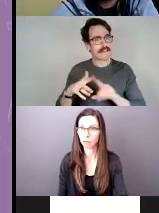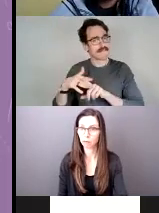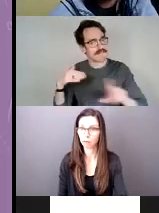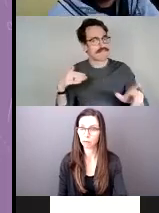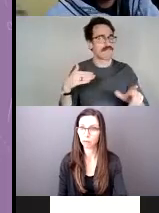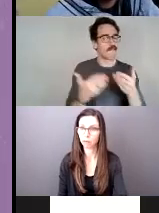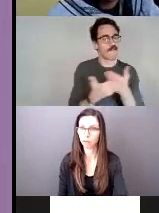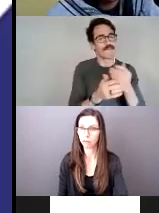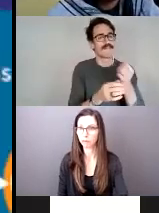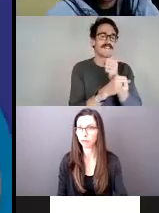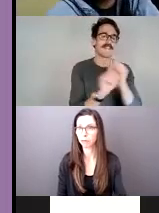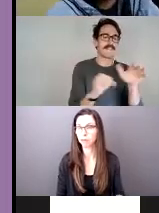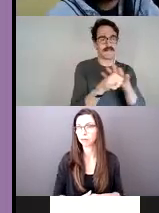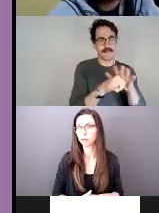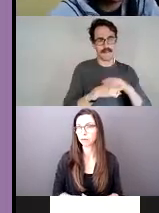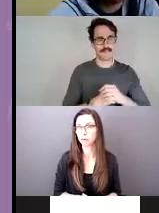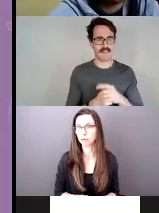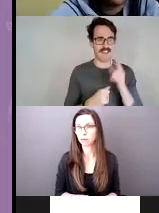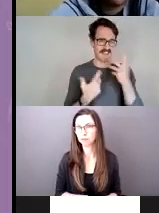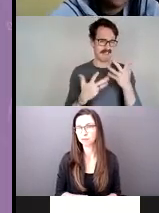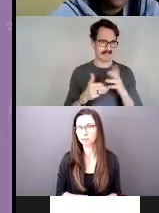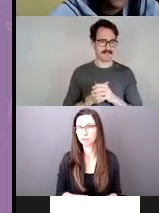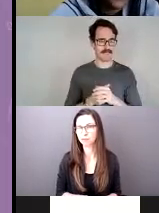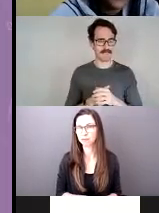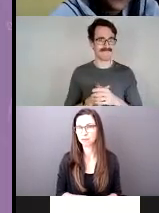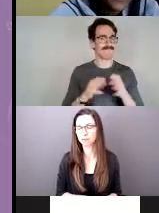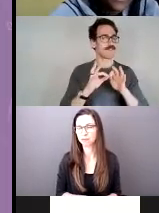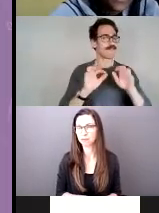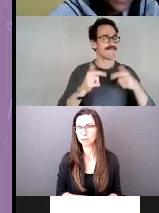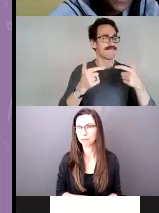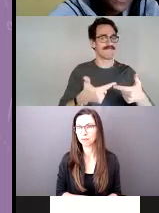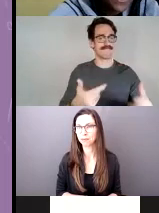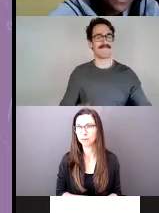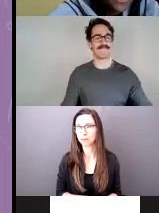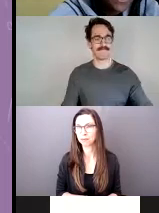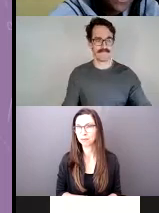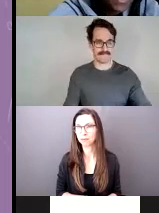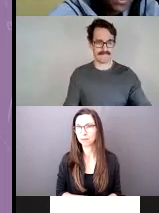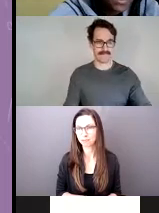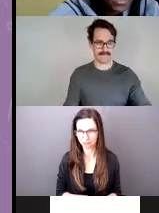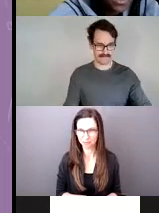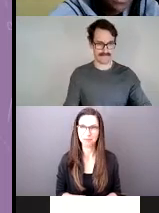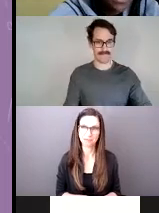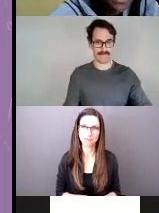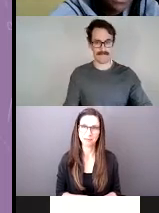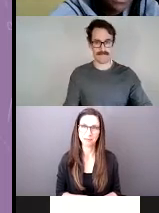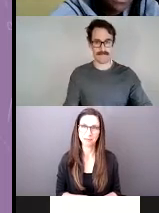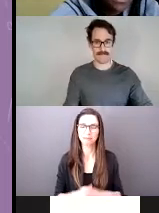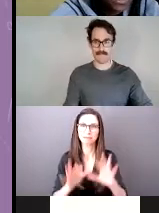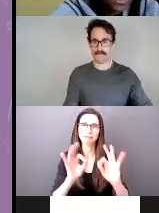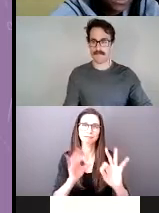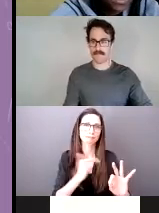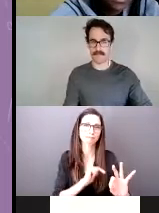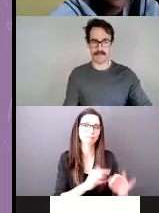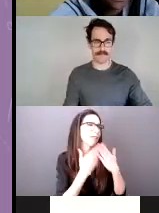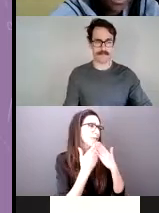life. I think that's it that we have for safety planning. Great, wonderful. Thank you so much, LaToya. And that also includes older women